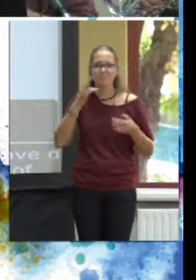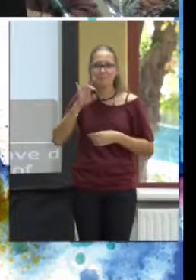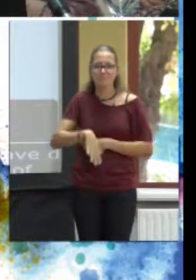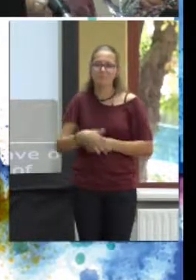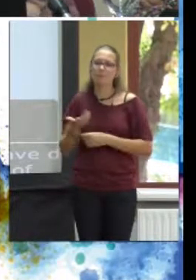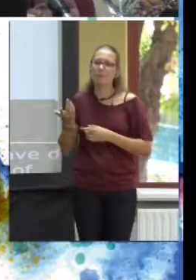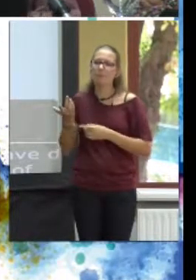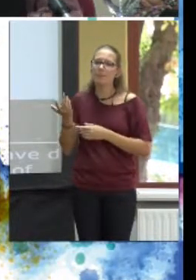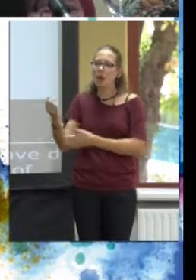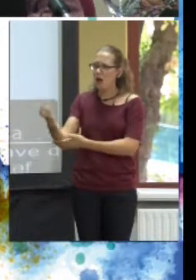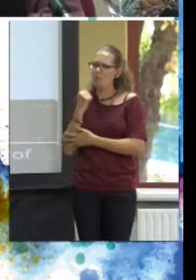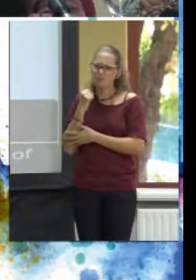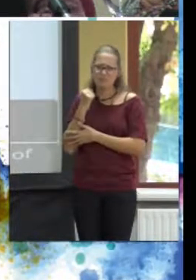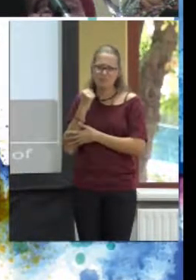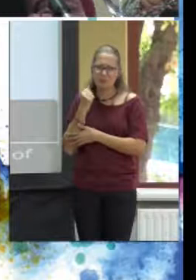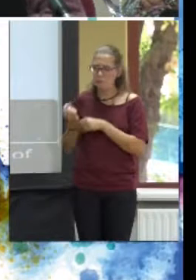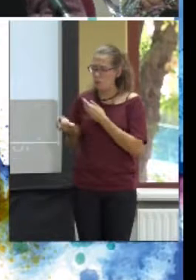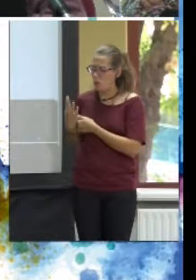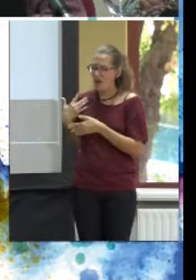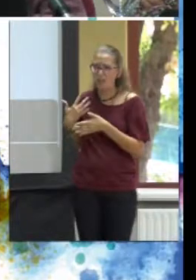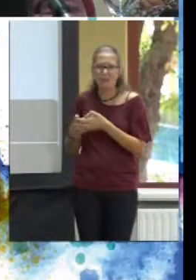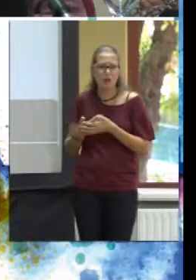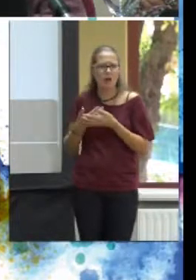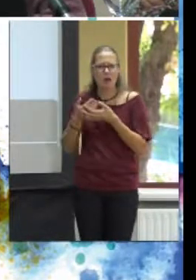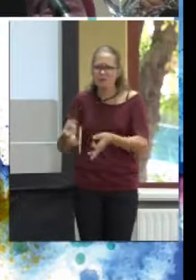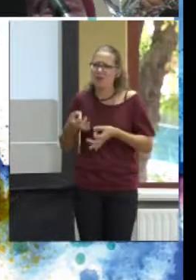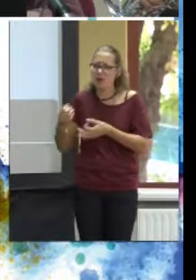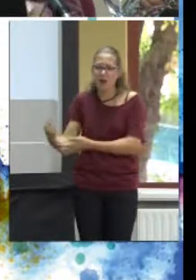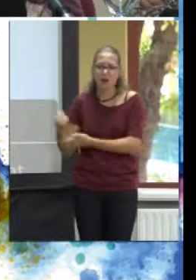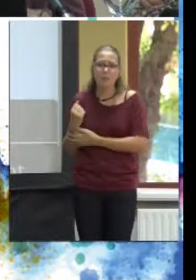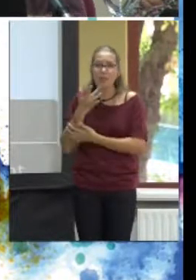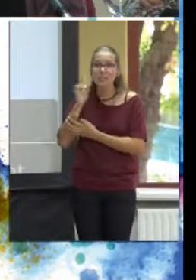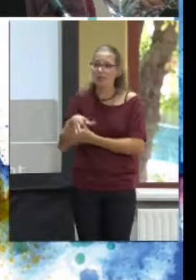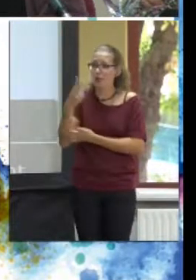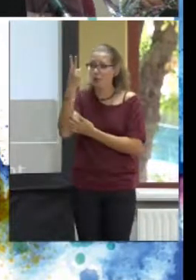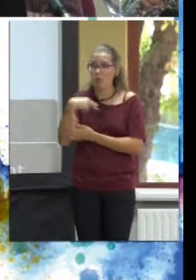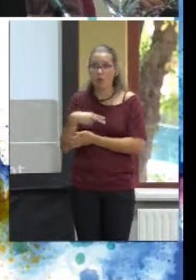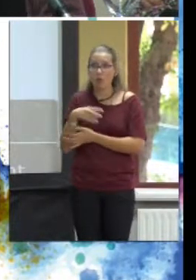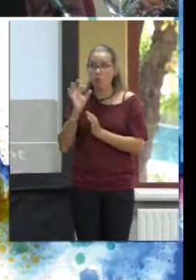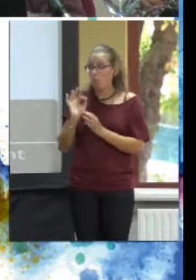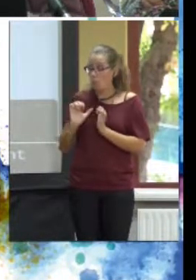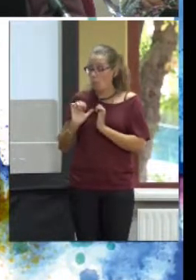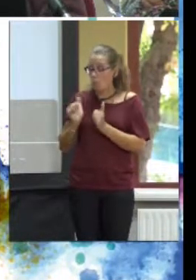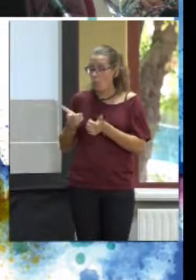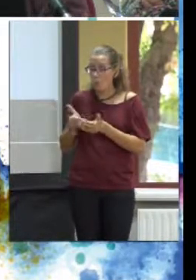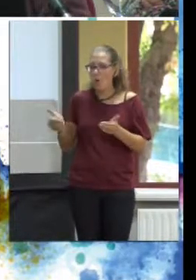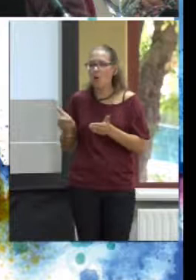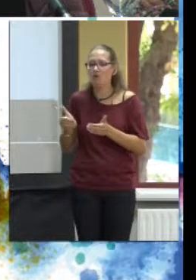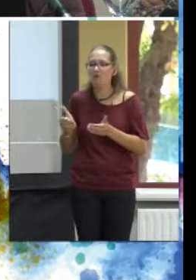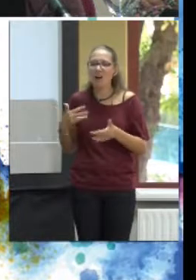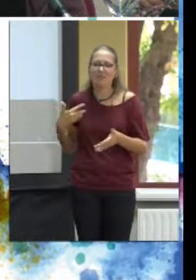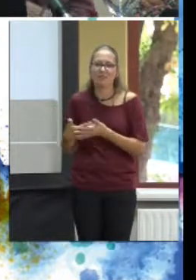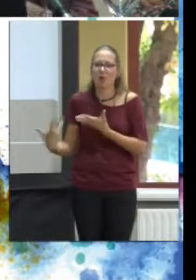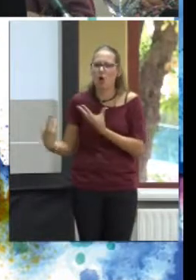stations, and we've had the constant support and advice of ONCE, who has helped us since the beginning. We've